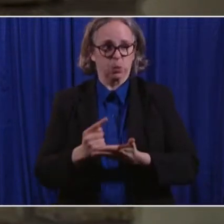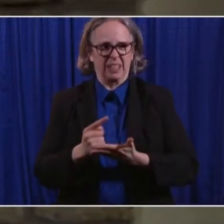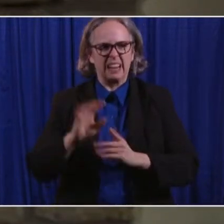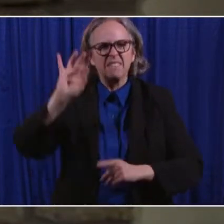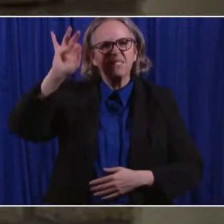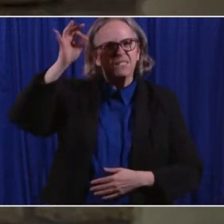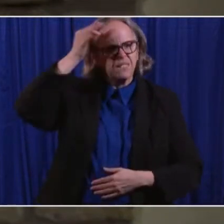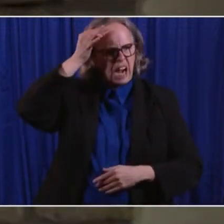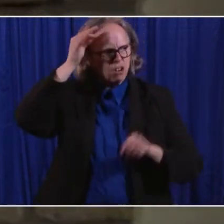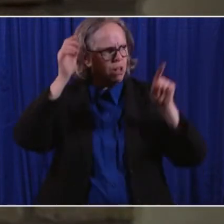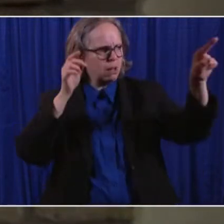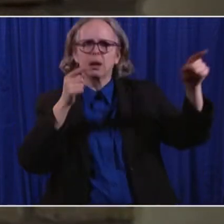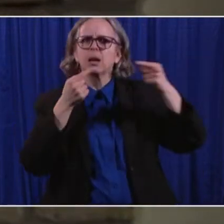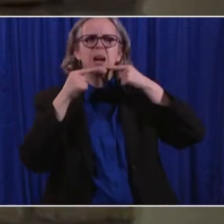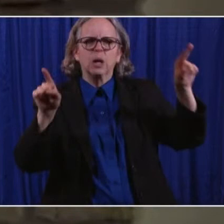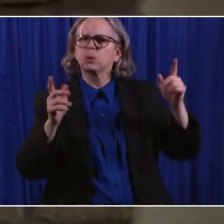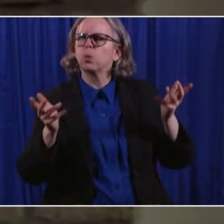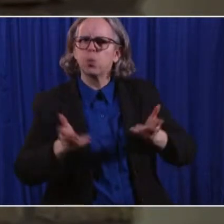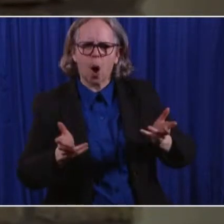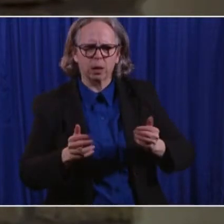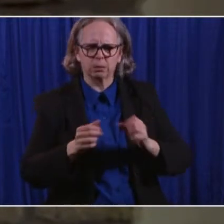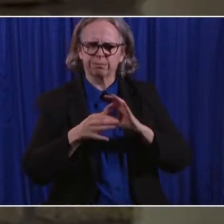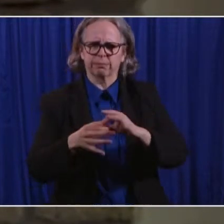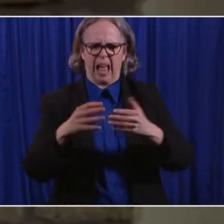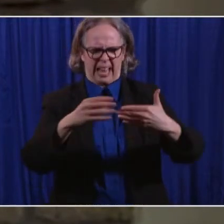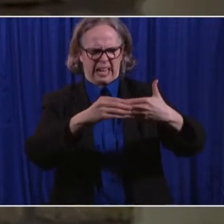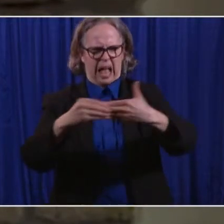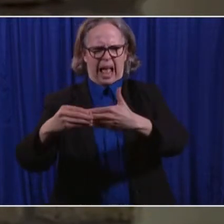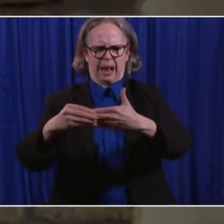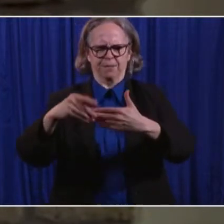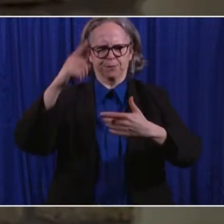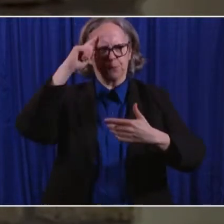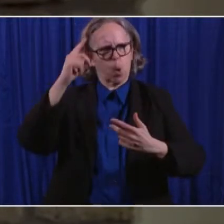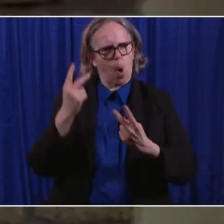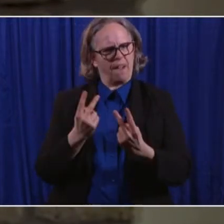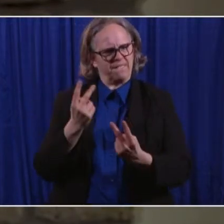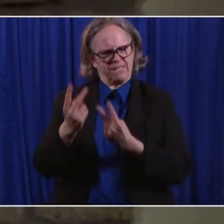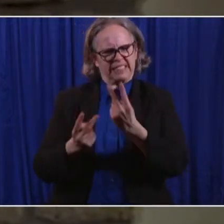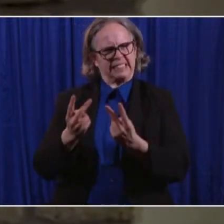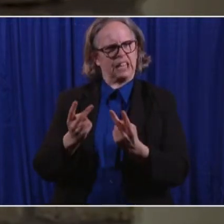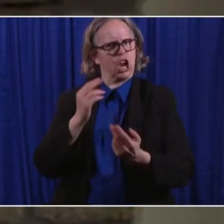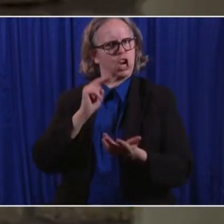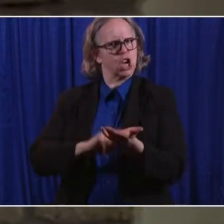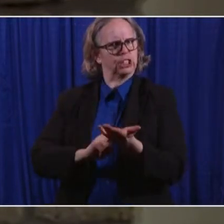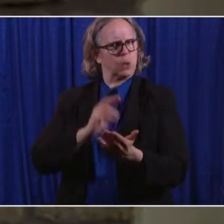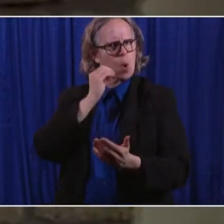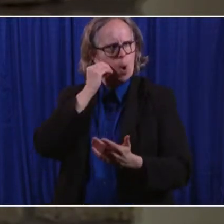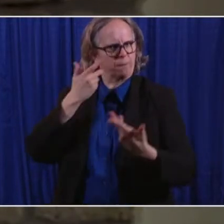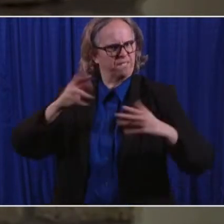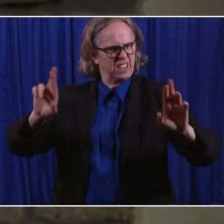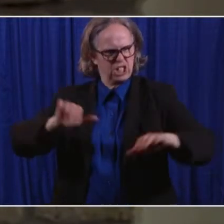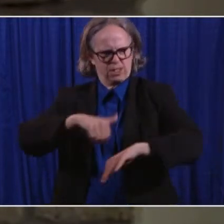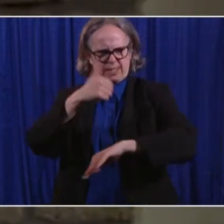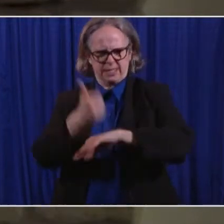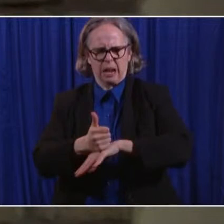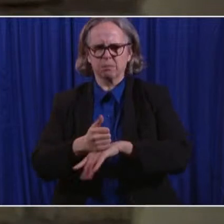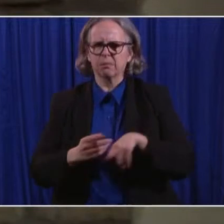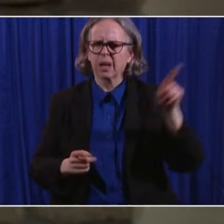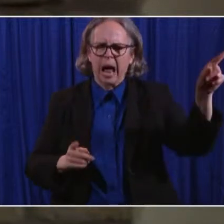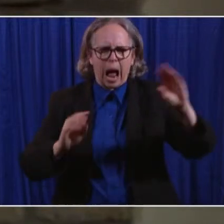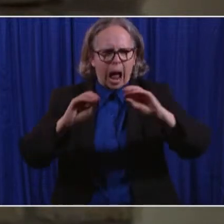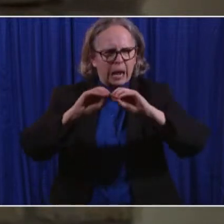home visitation. They clearly state that facilities should always